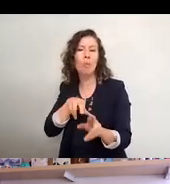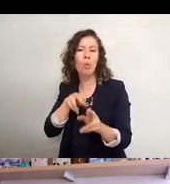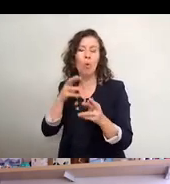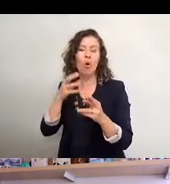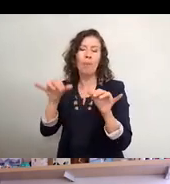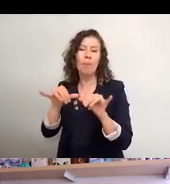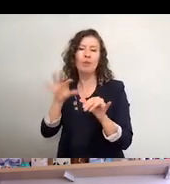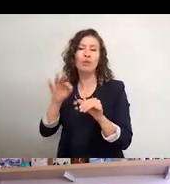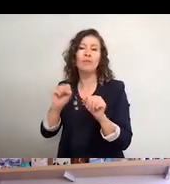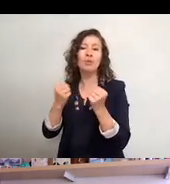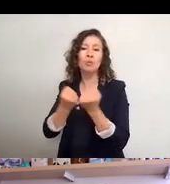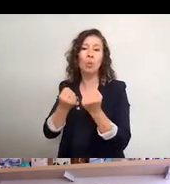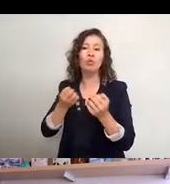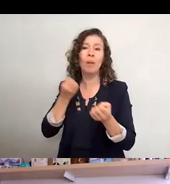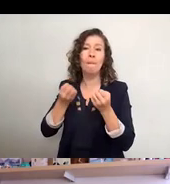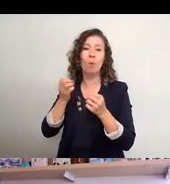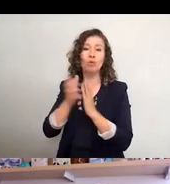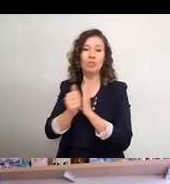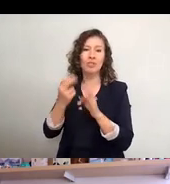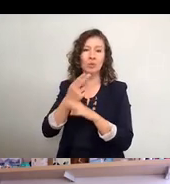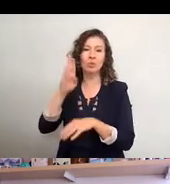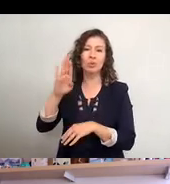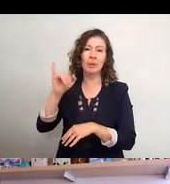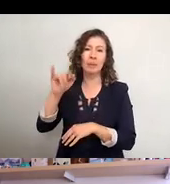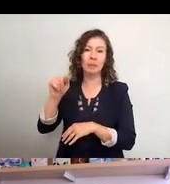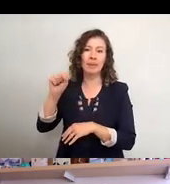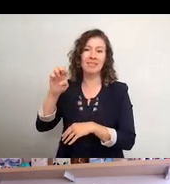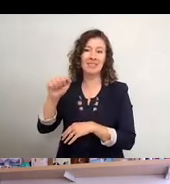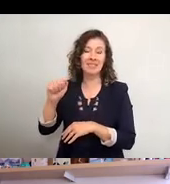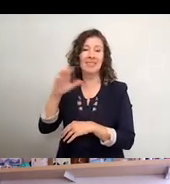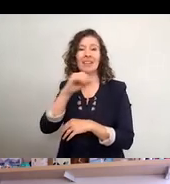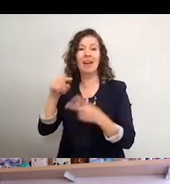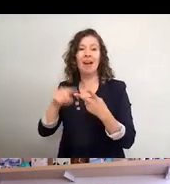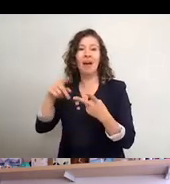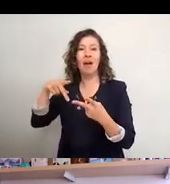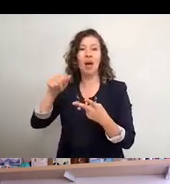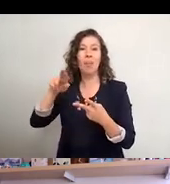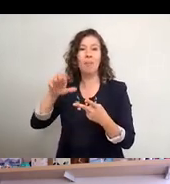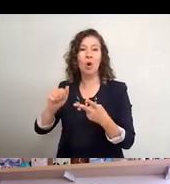skills using the BITSI and language and cognitive skills using the PARCA-R.